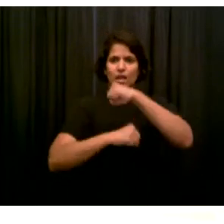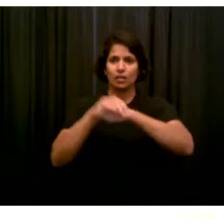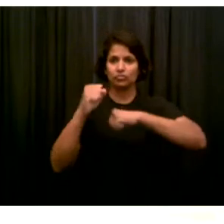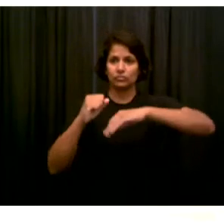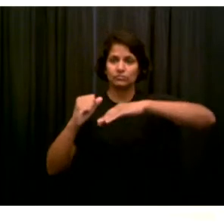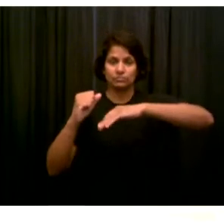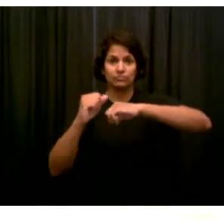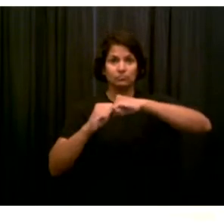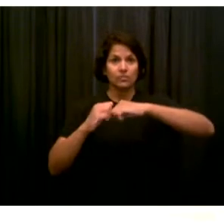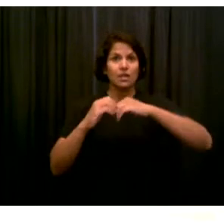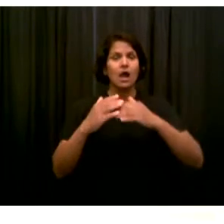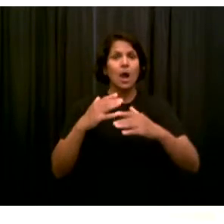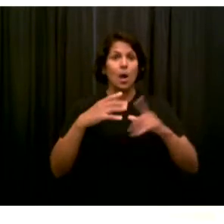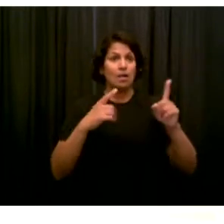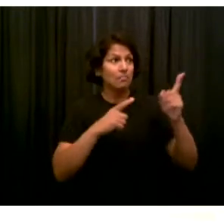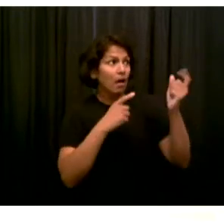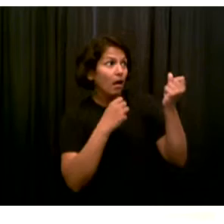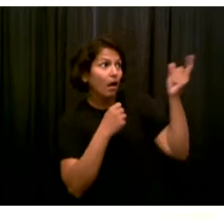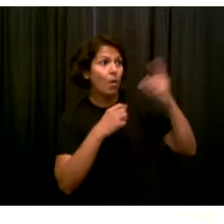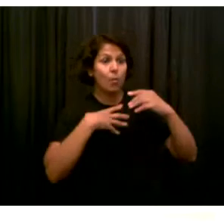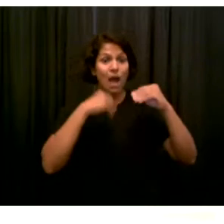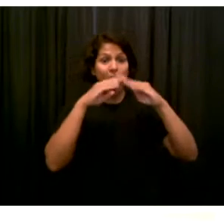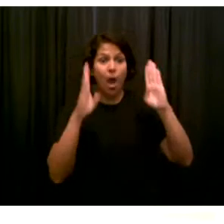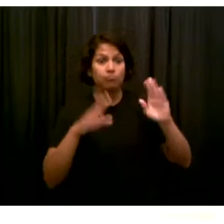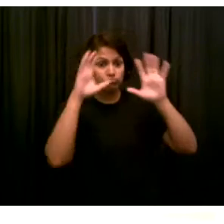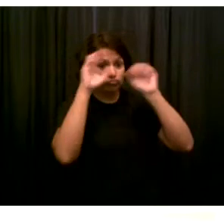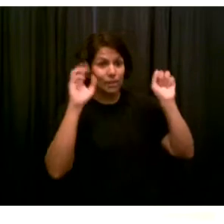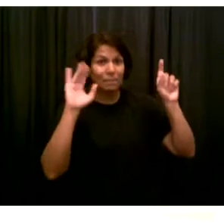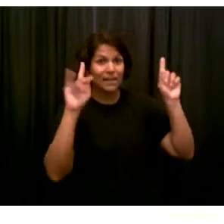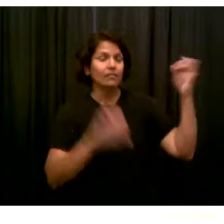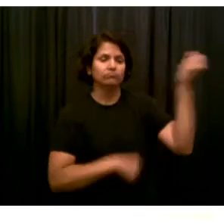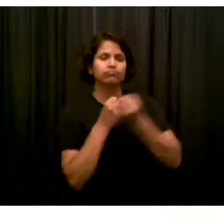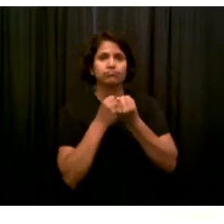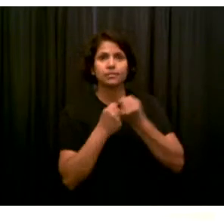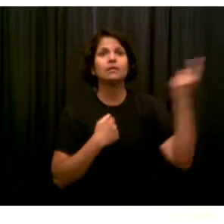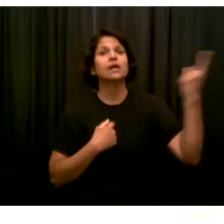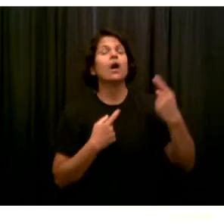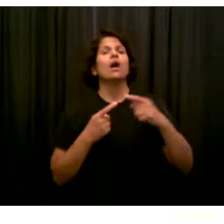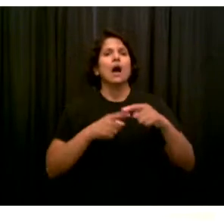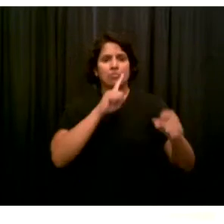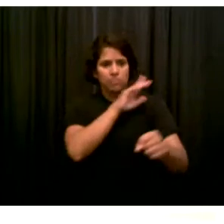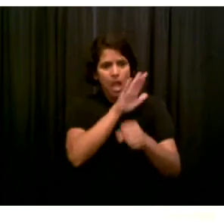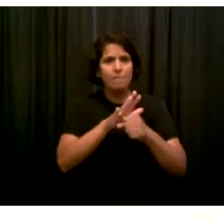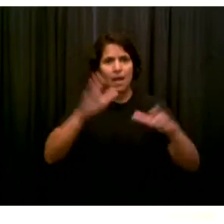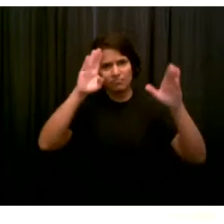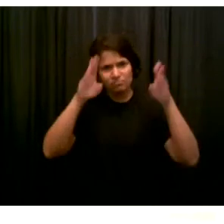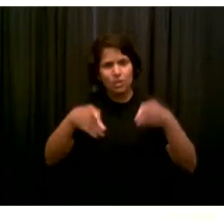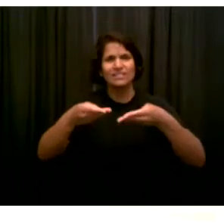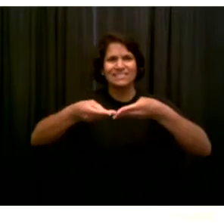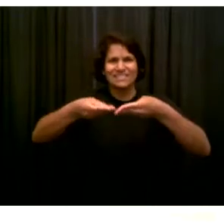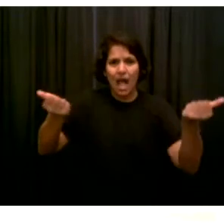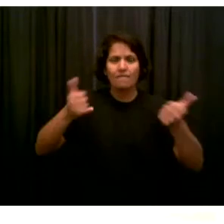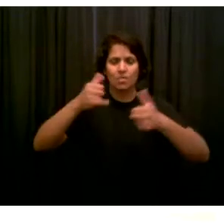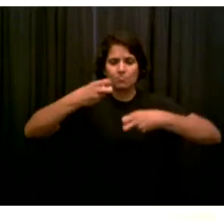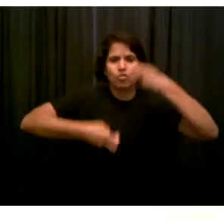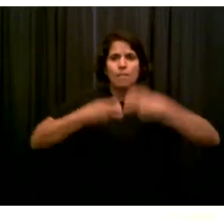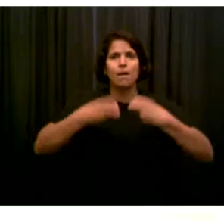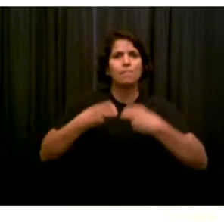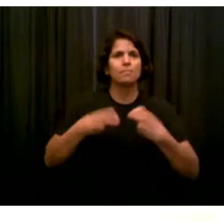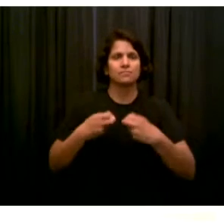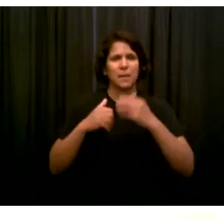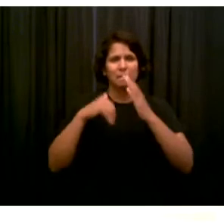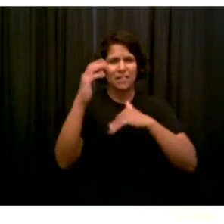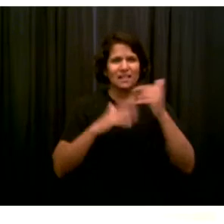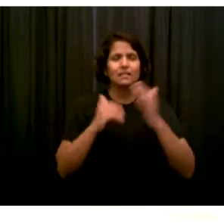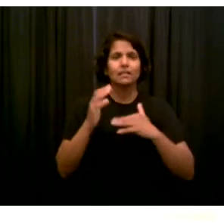Biden are committed to infrastructure, and we are committed, I believe, as community leaders and